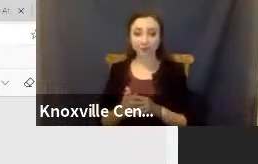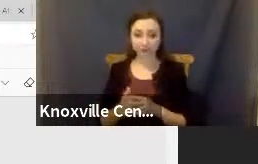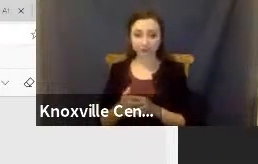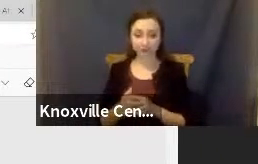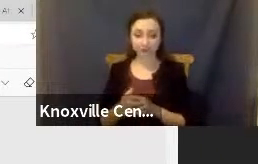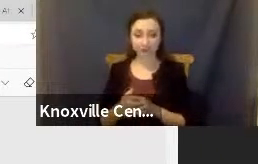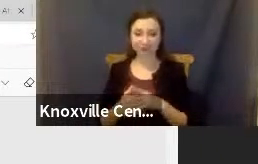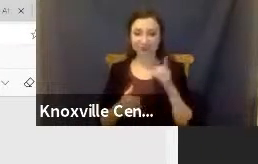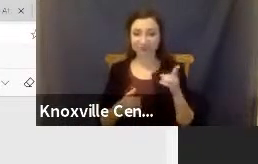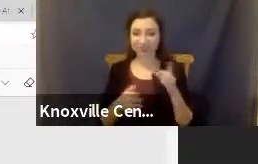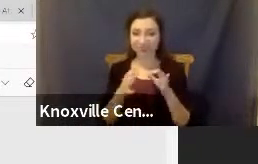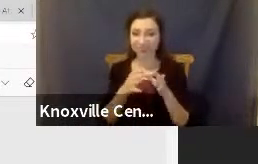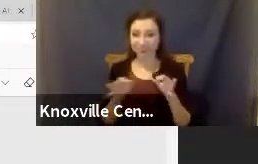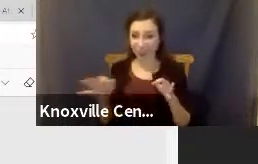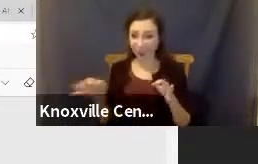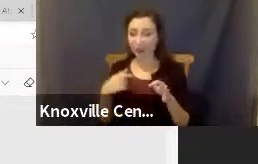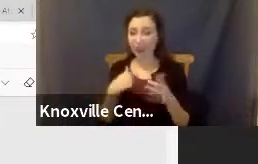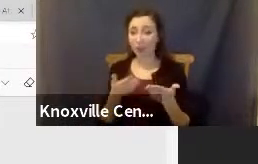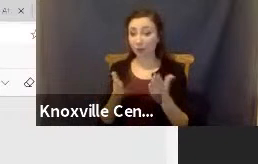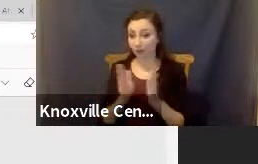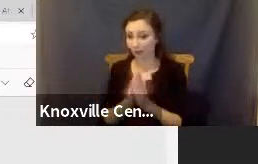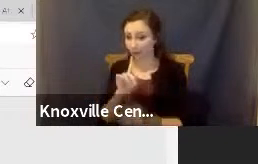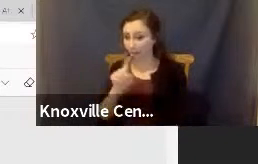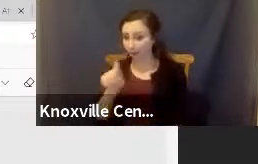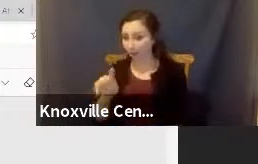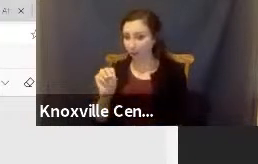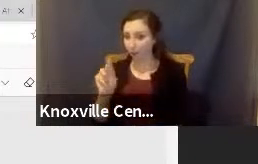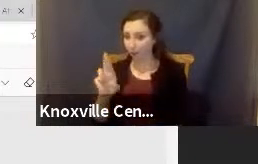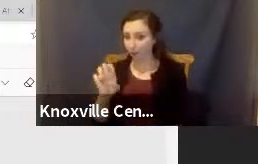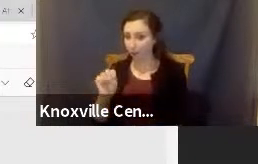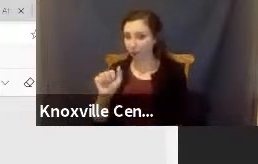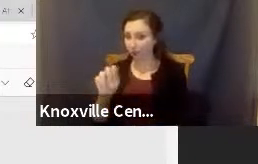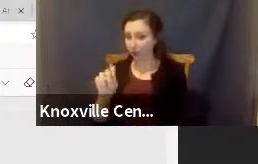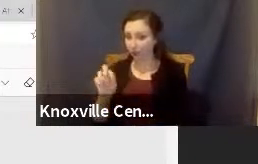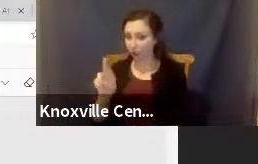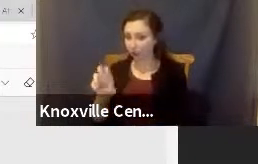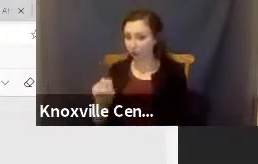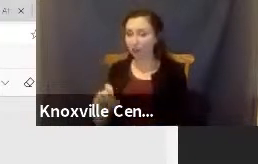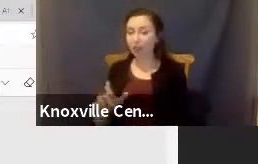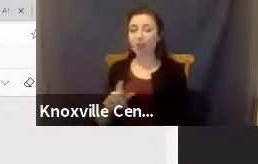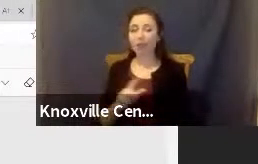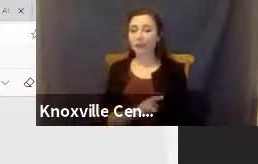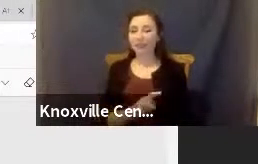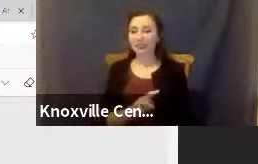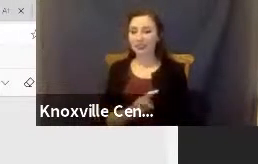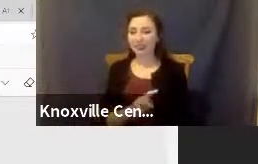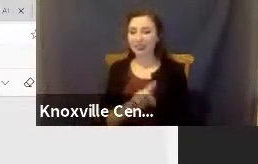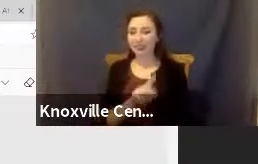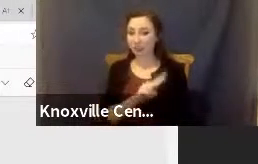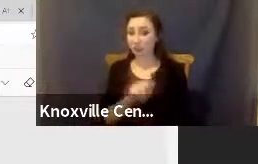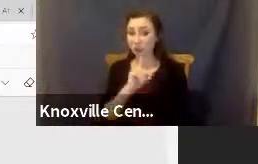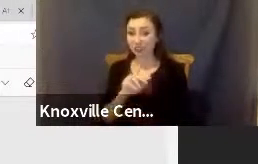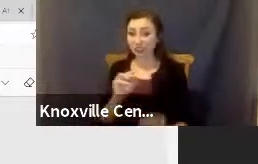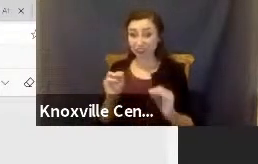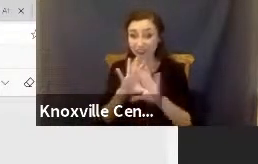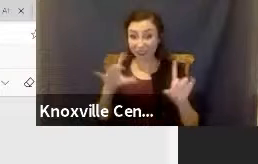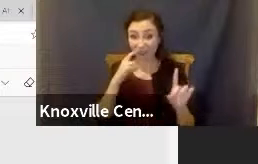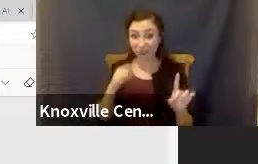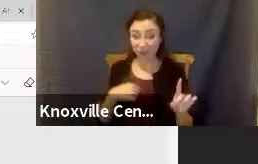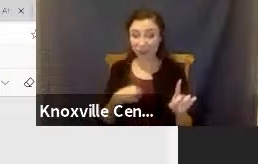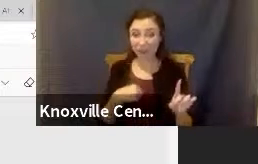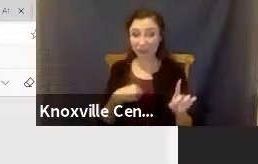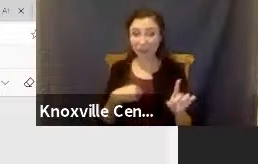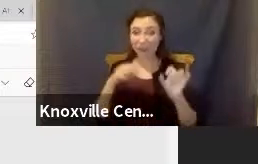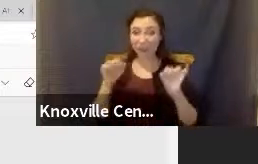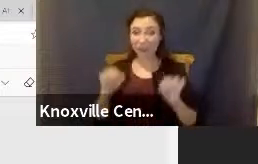this language, and I'll ask Mr. Sanders, is that it seemed pretty clear to me, may